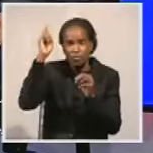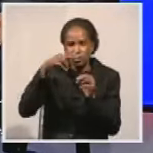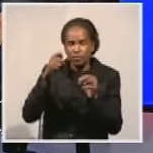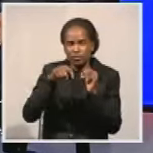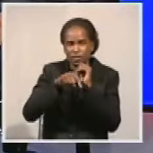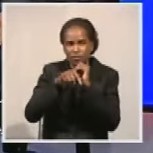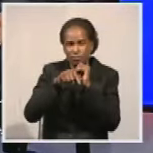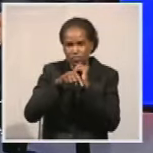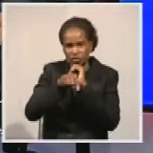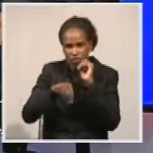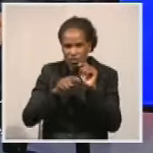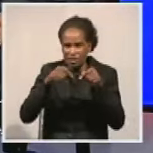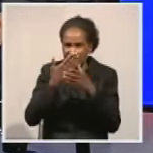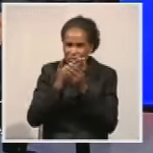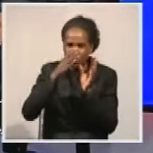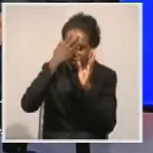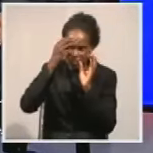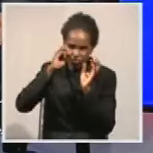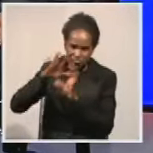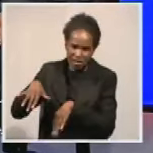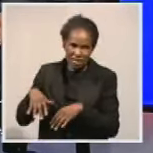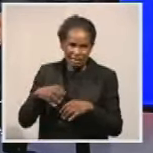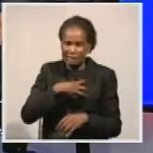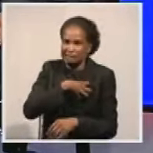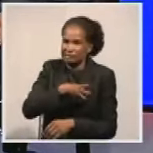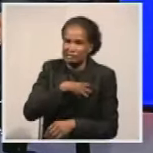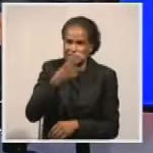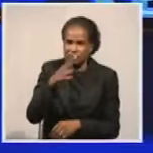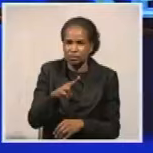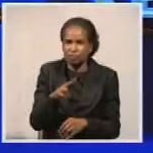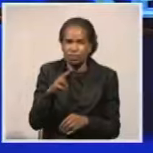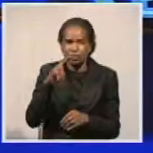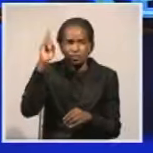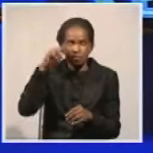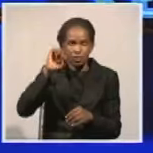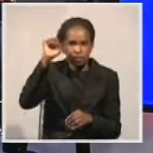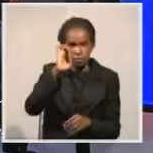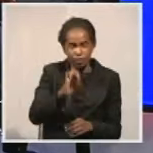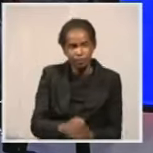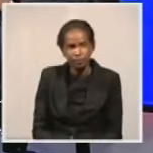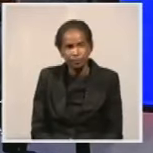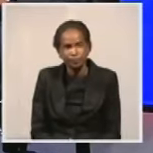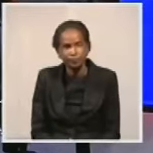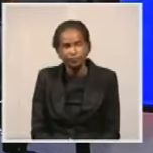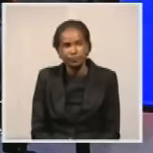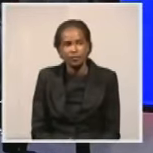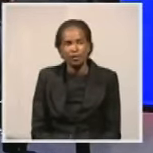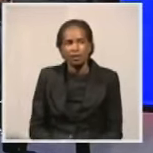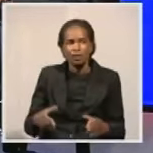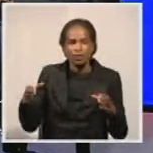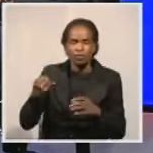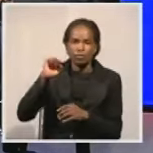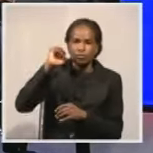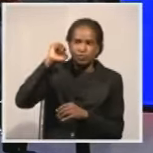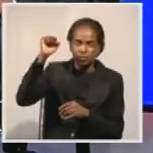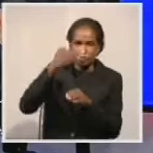we introduced because it has SWAPO policy. This is the SWAPO policy before independence already.